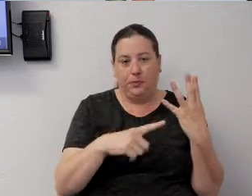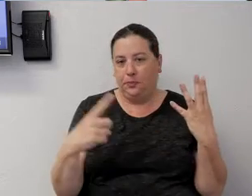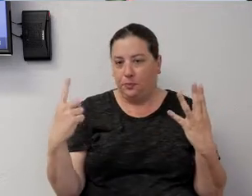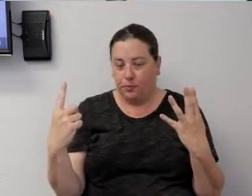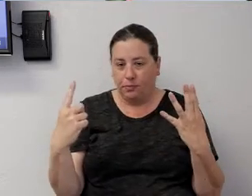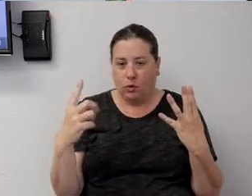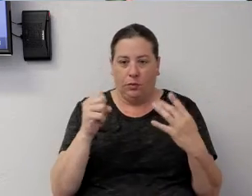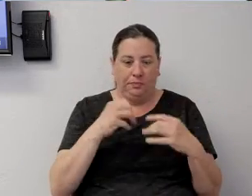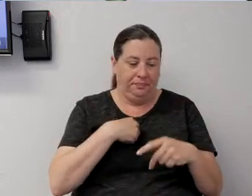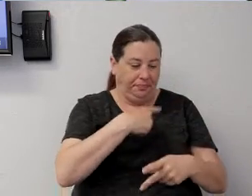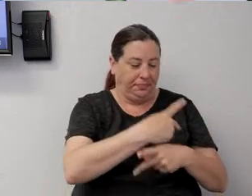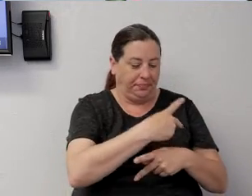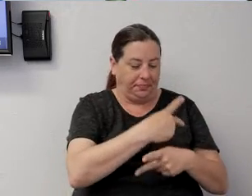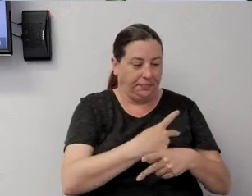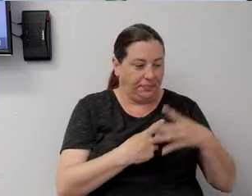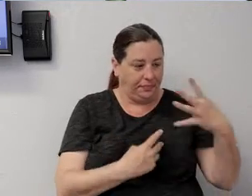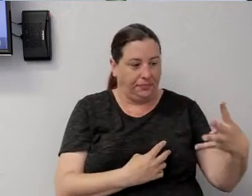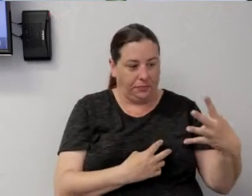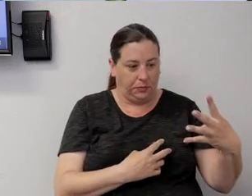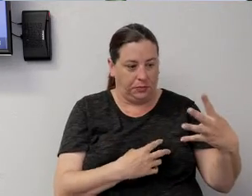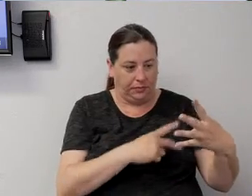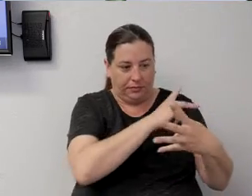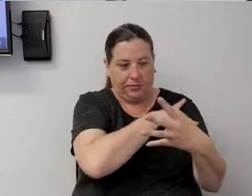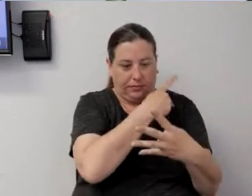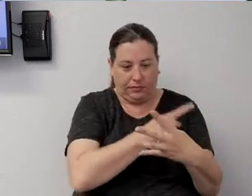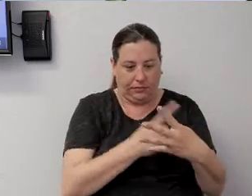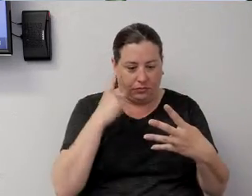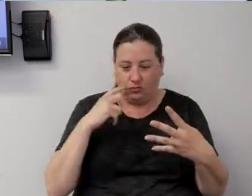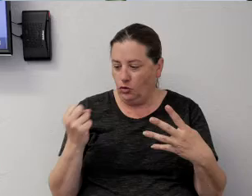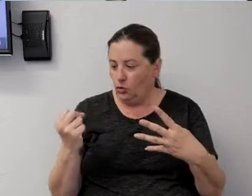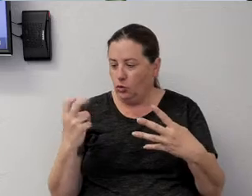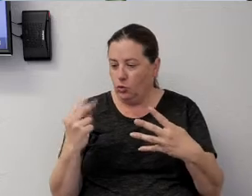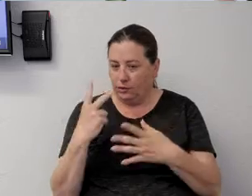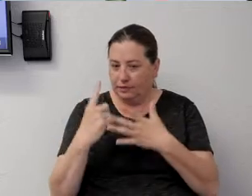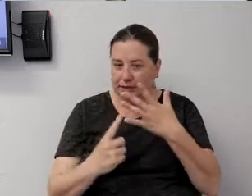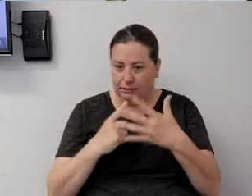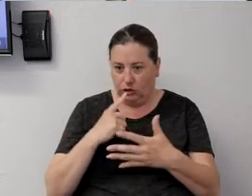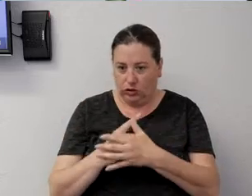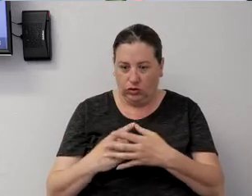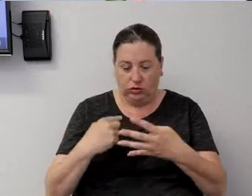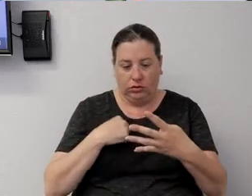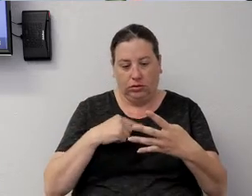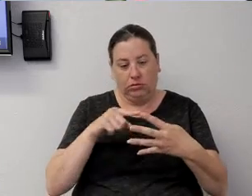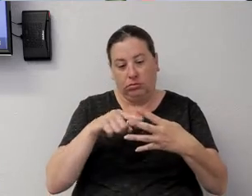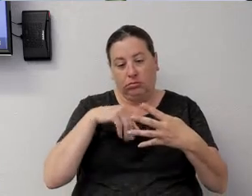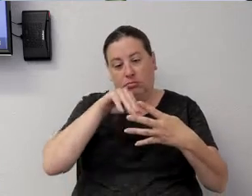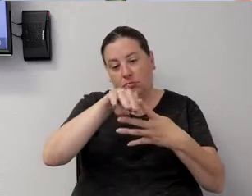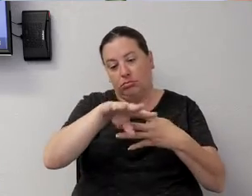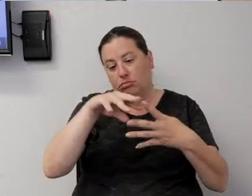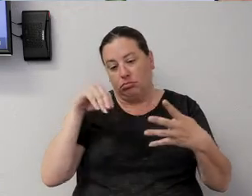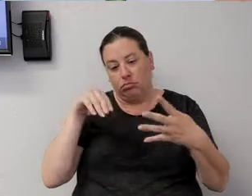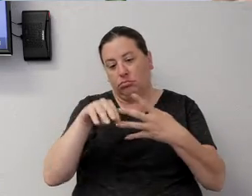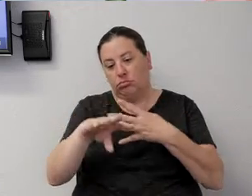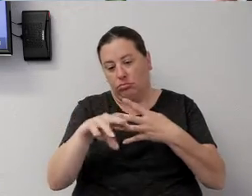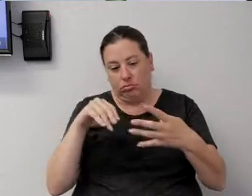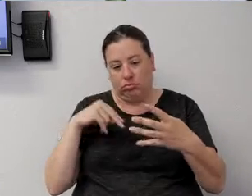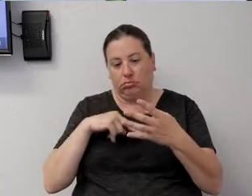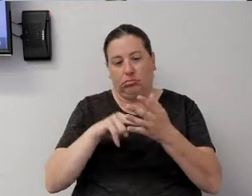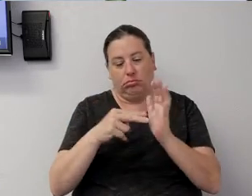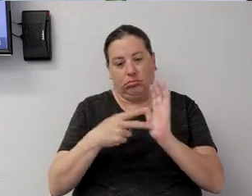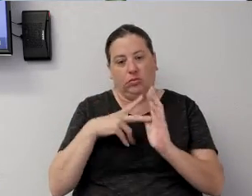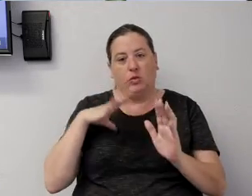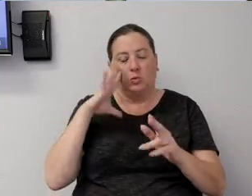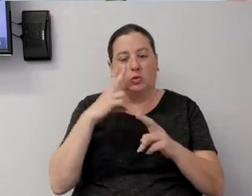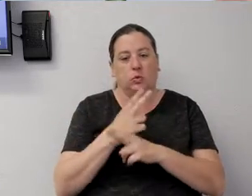taking care of 4 patients over my 12-hour shift, if I went in and out every hour, I would literally use